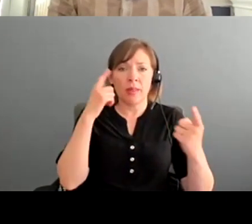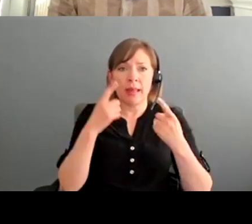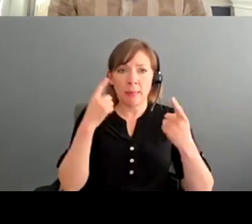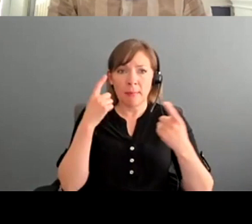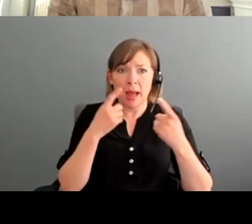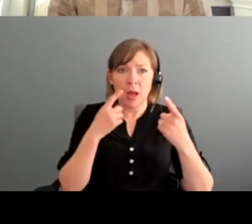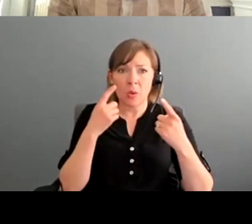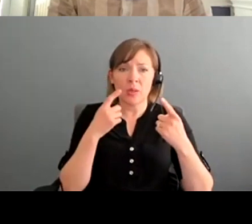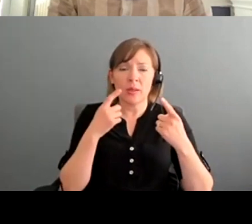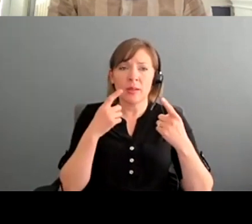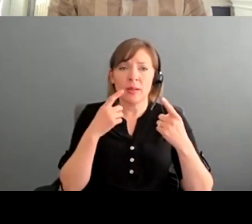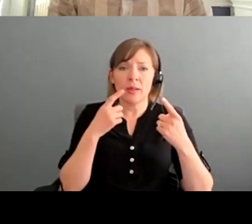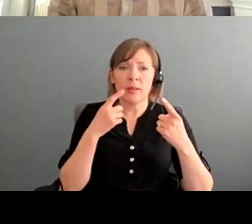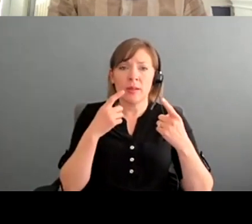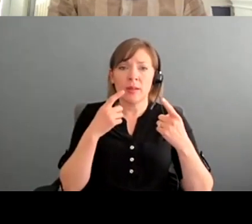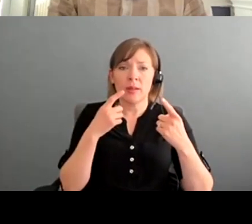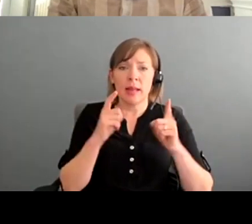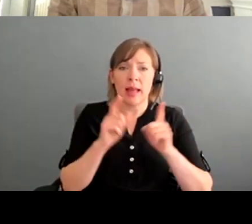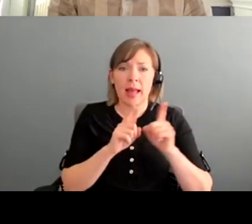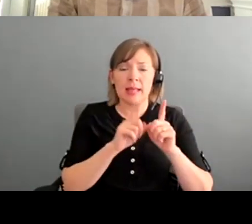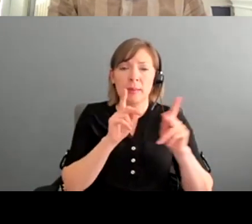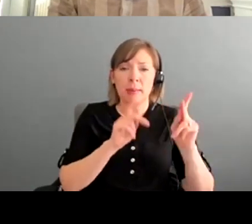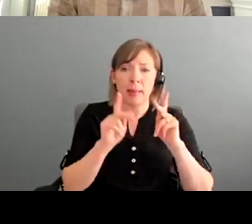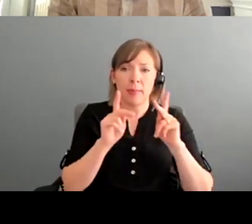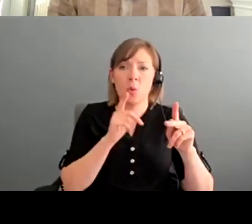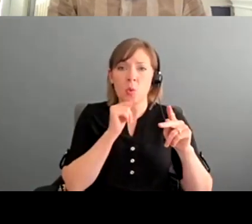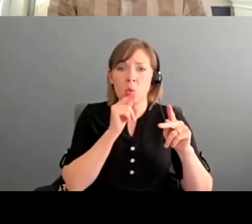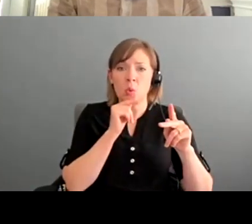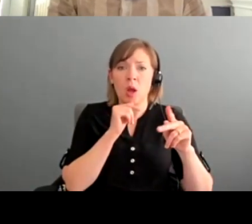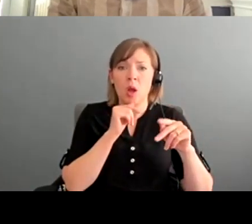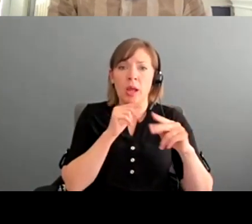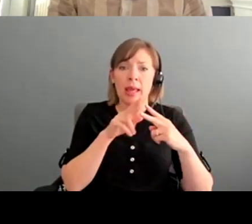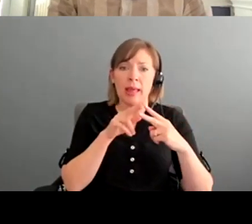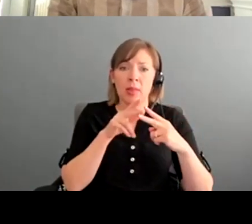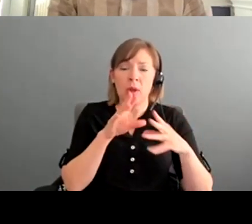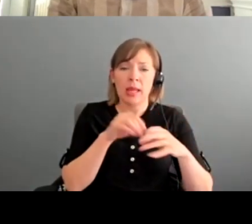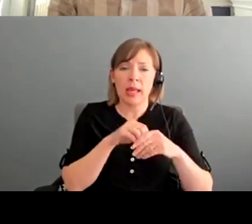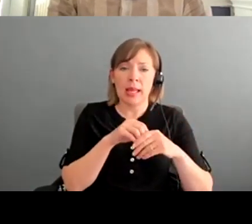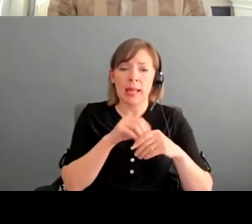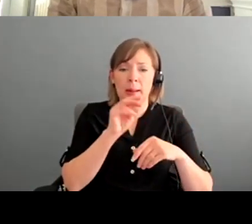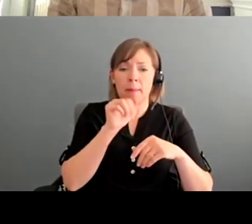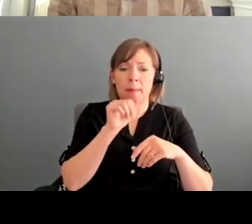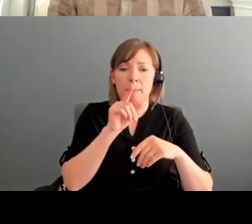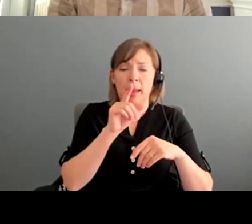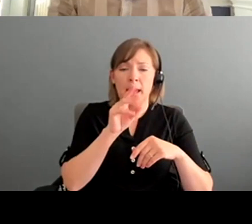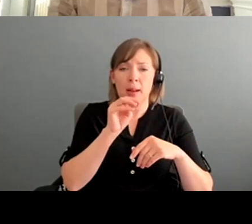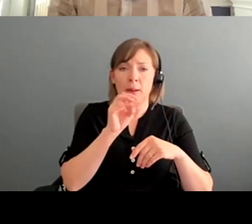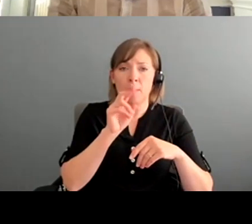about, as people who are either in Mad Movement,